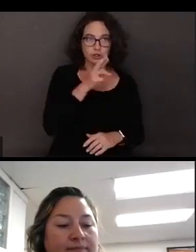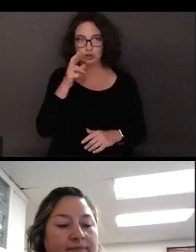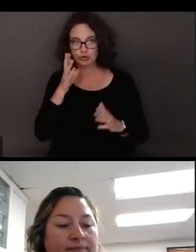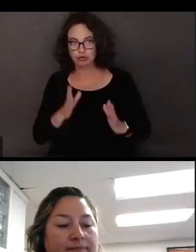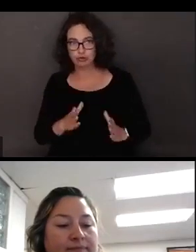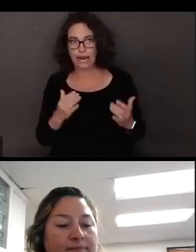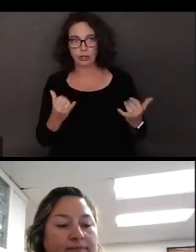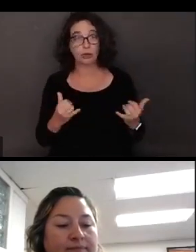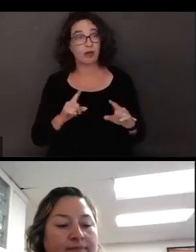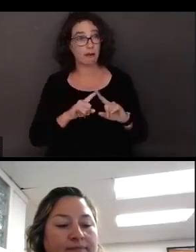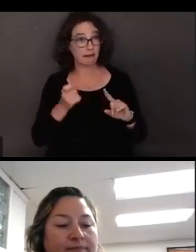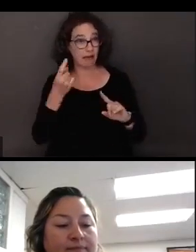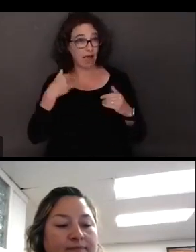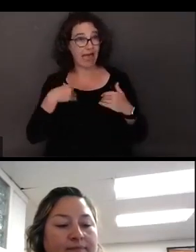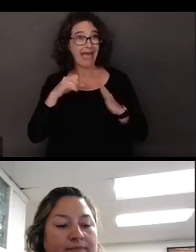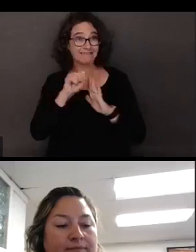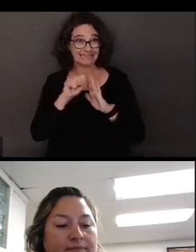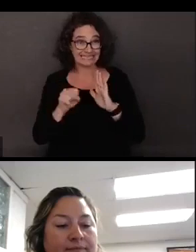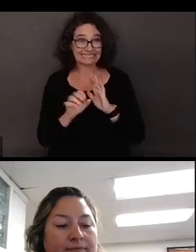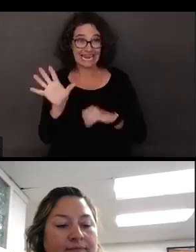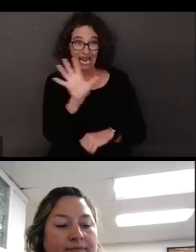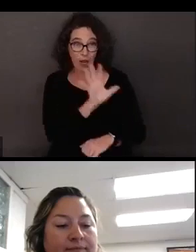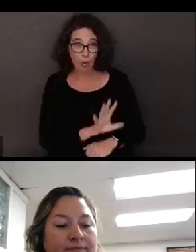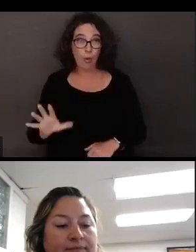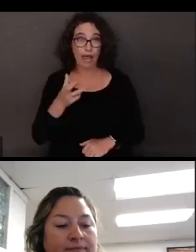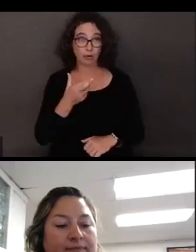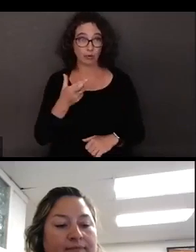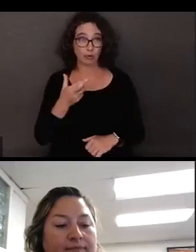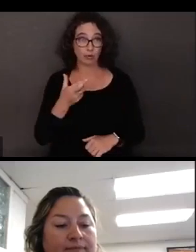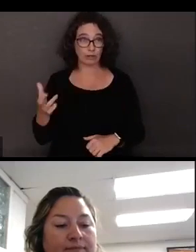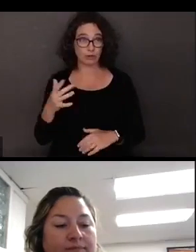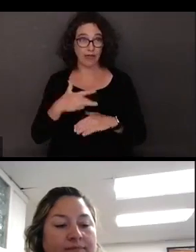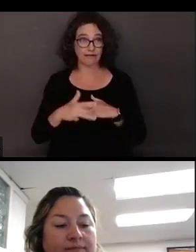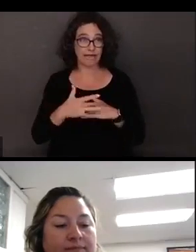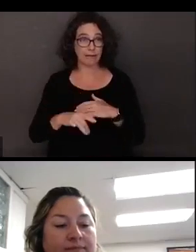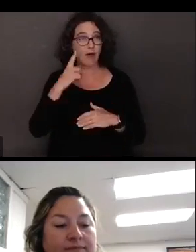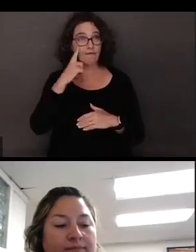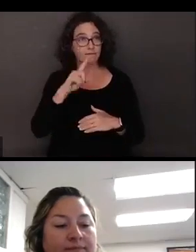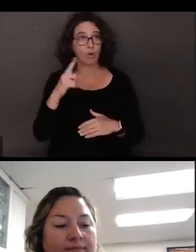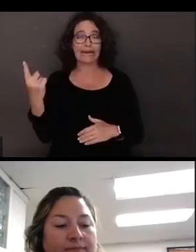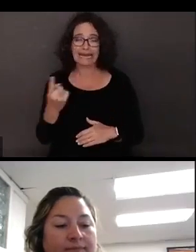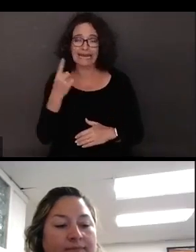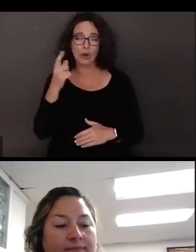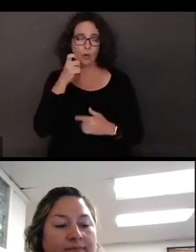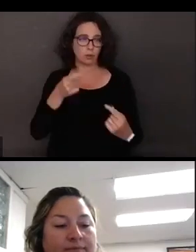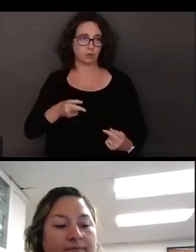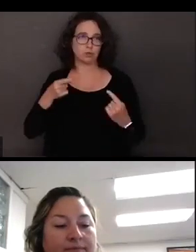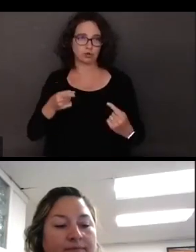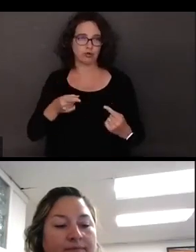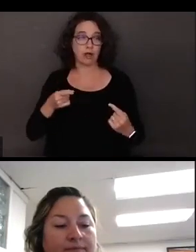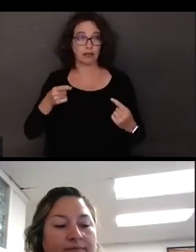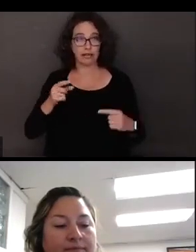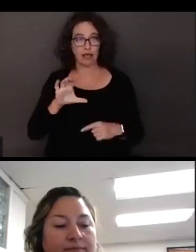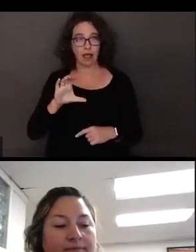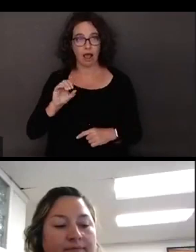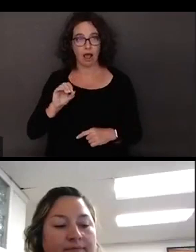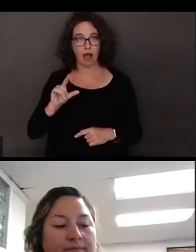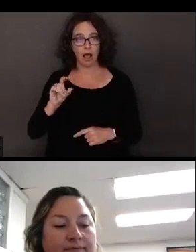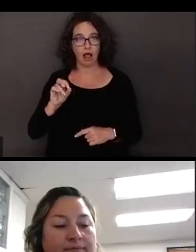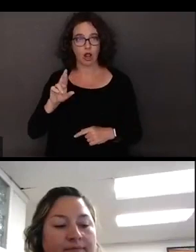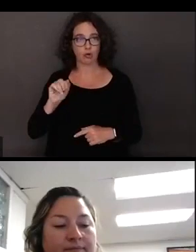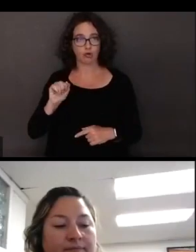a statewide resource available to anyone who is struggling, whose loved ones are struggling, and that is Colorado Crisis